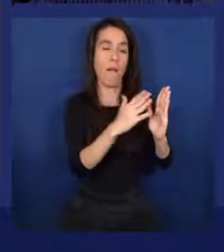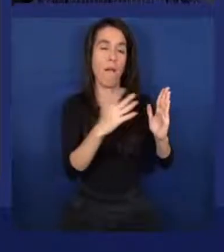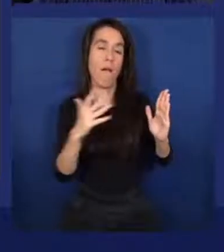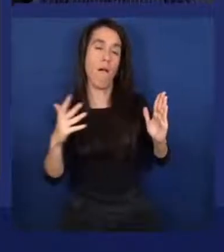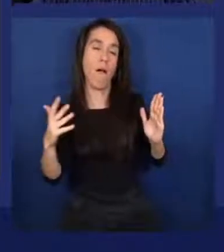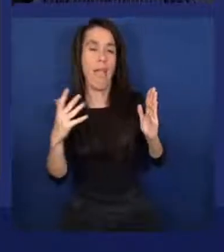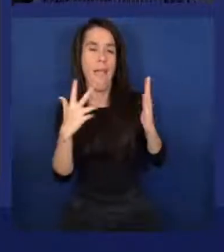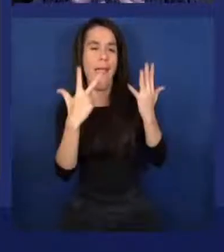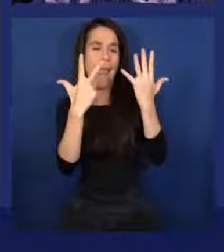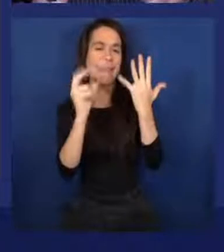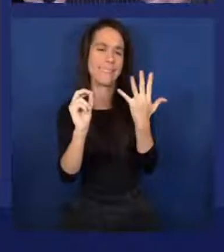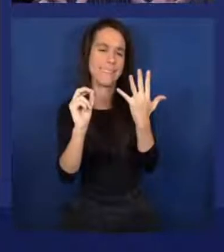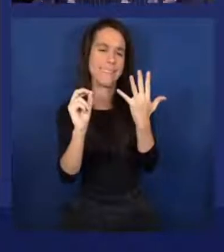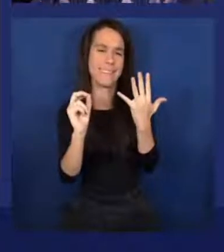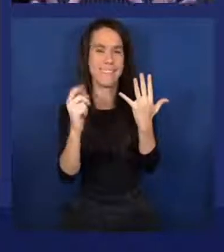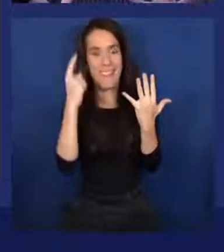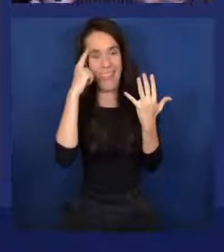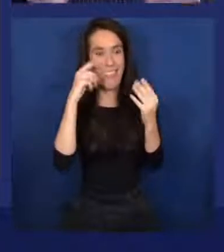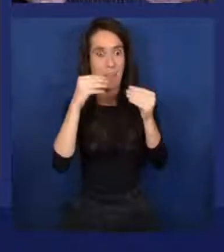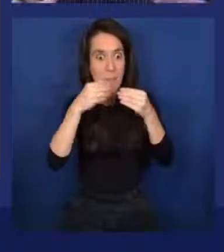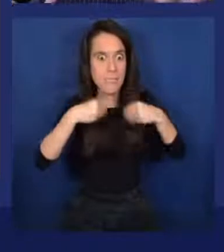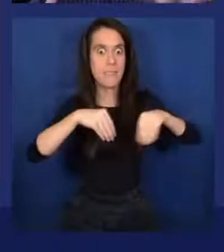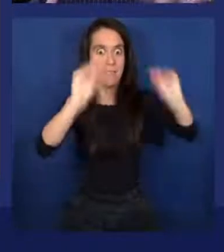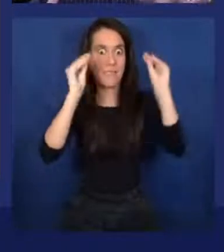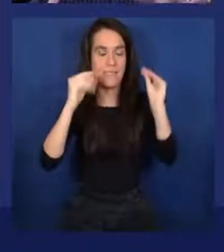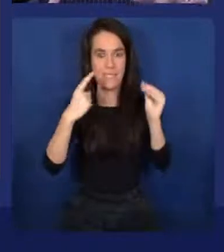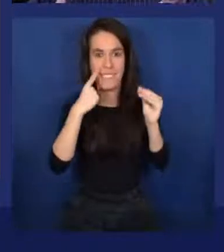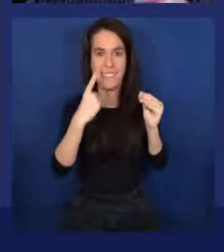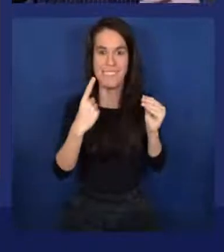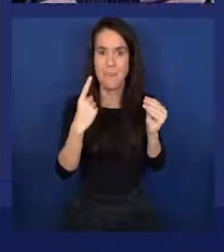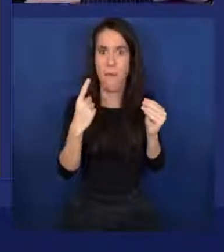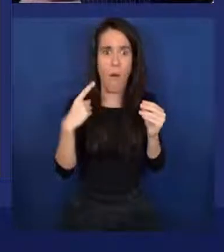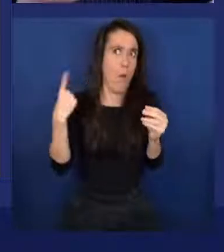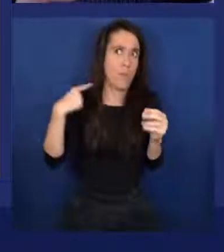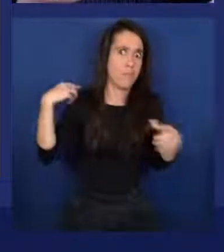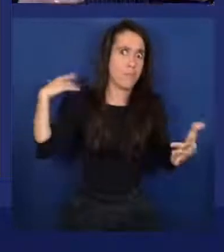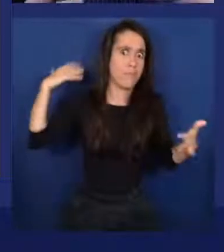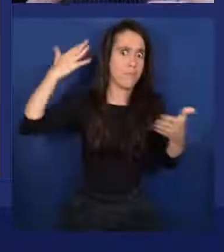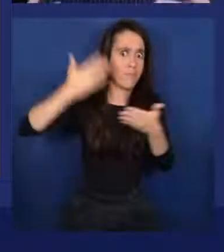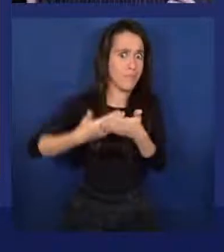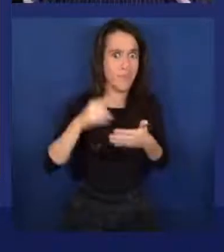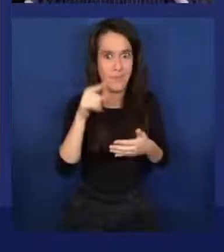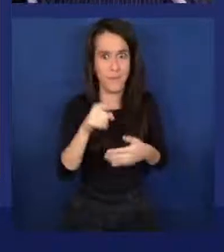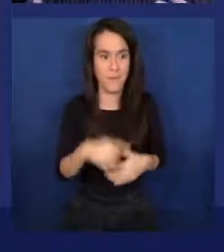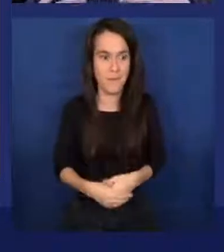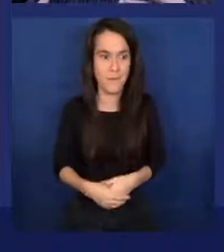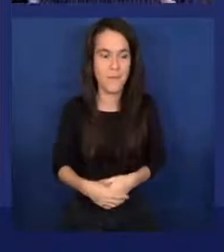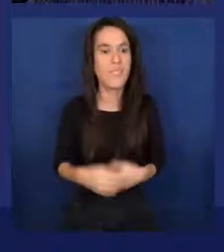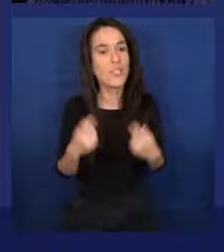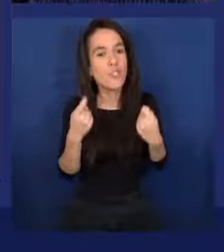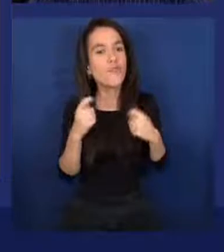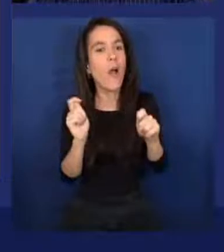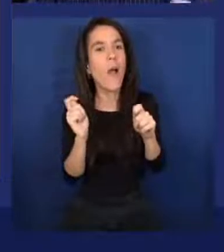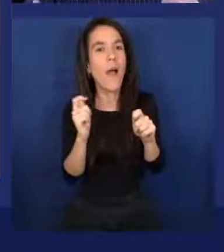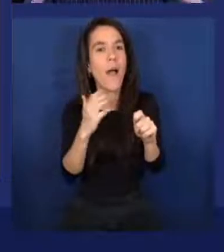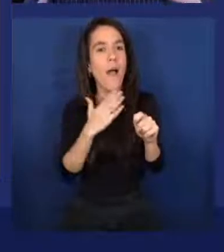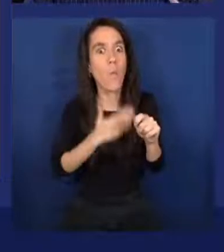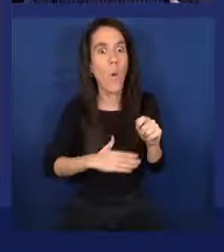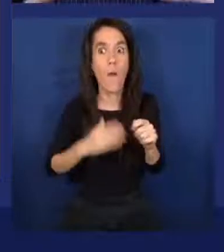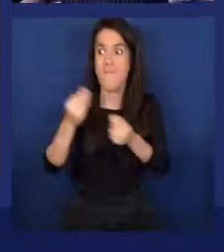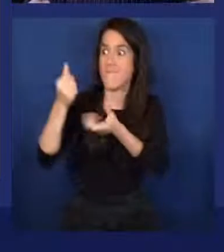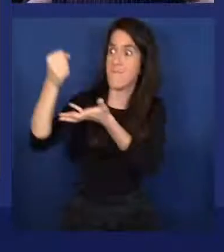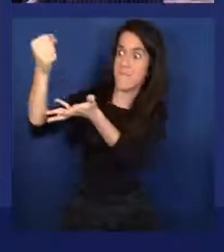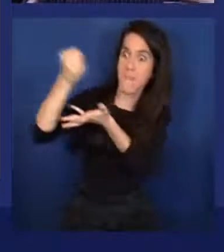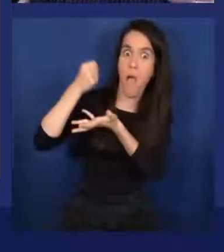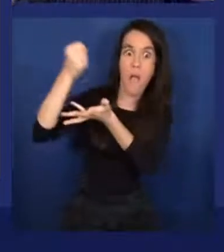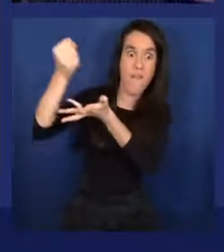that we'll have an intelligence. This has always been this play of trying to get funding to